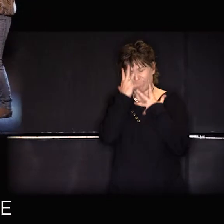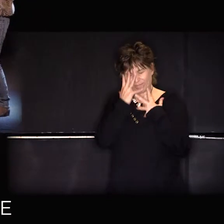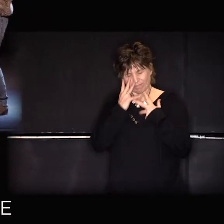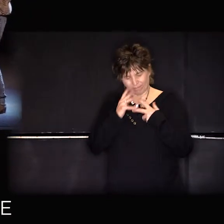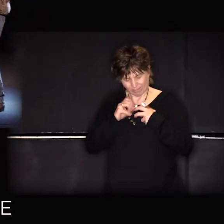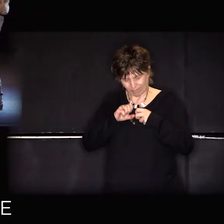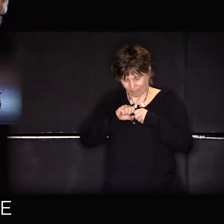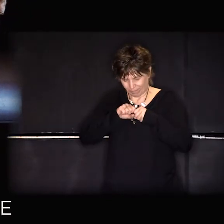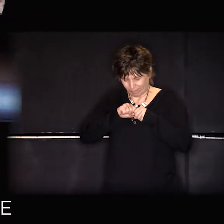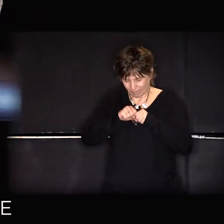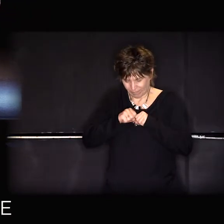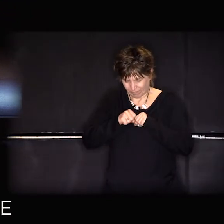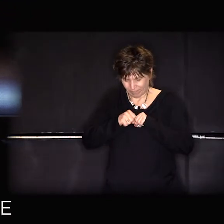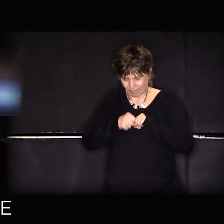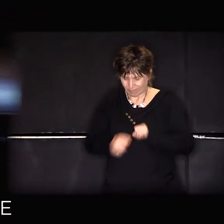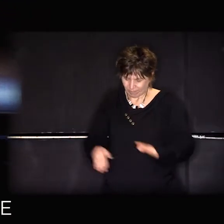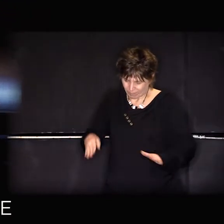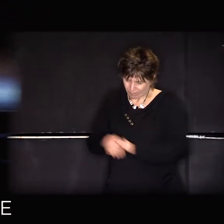your